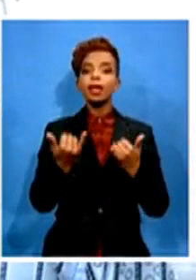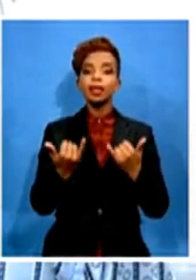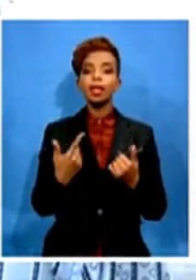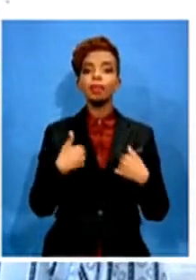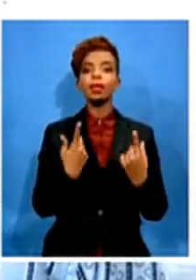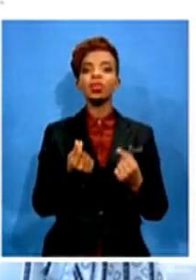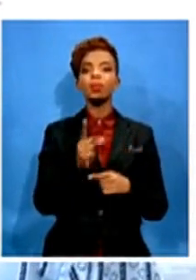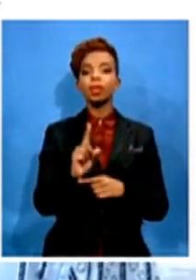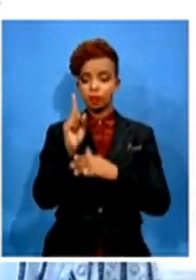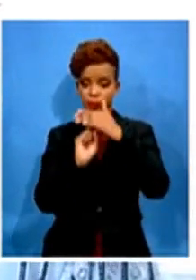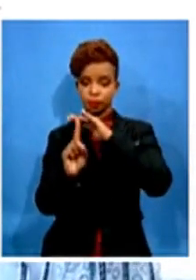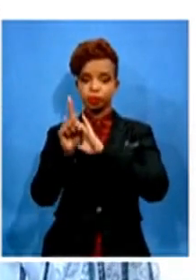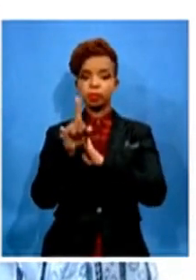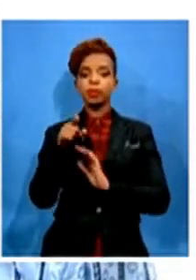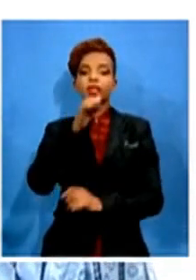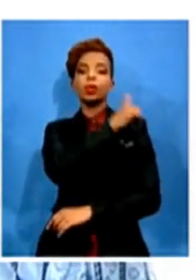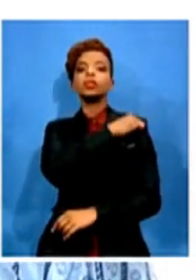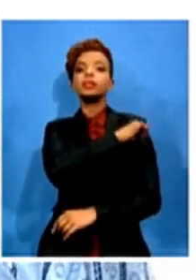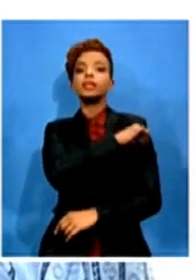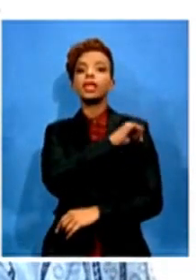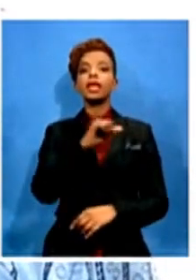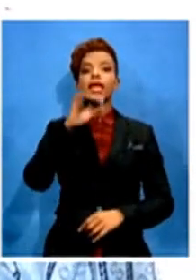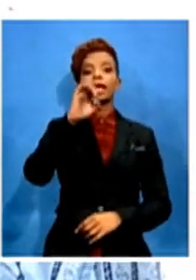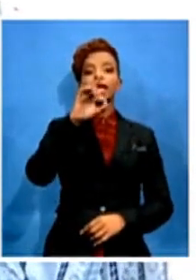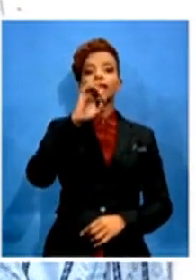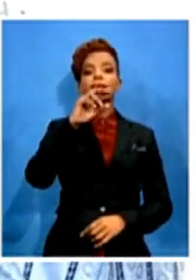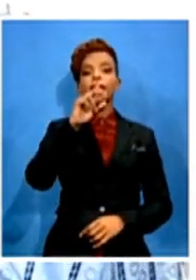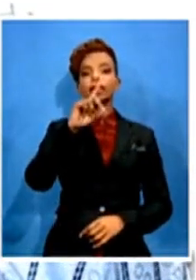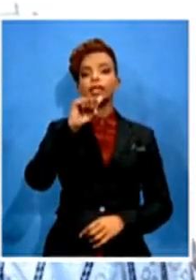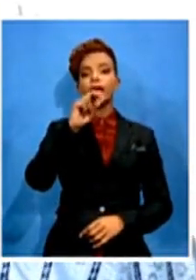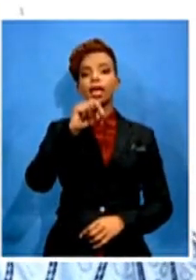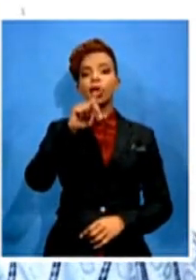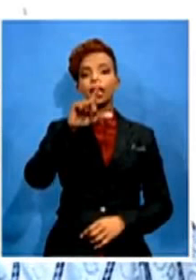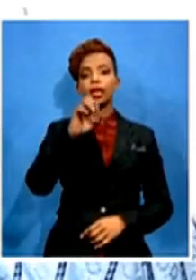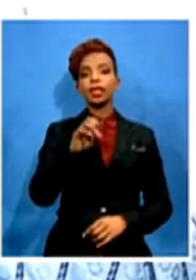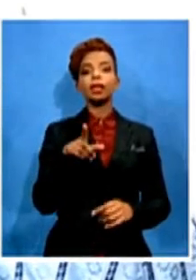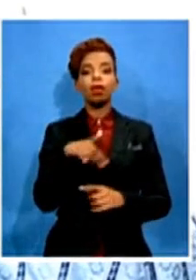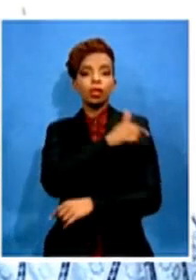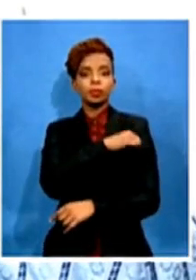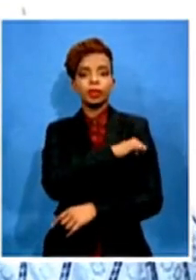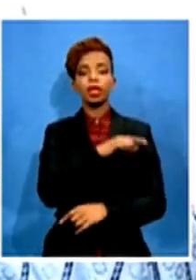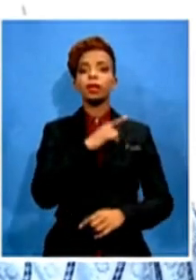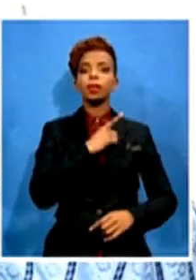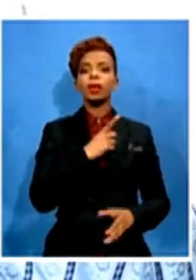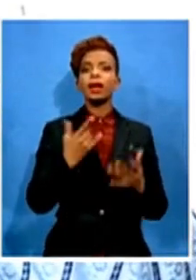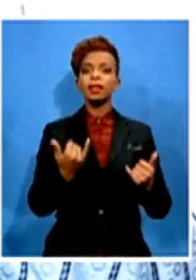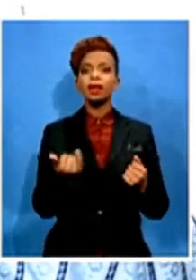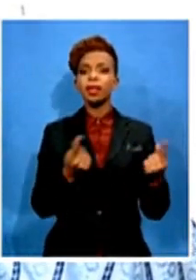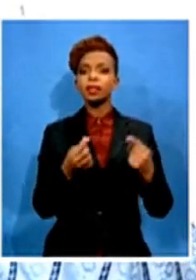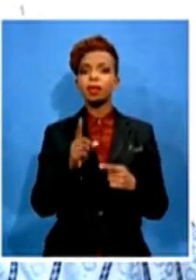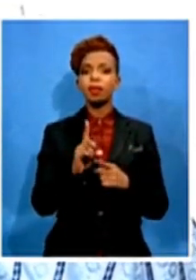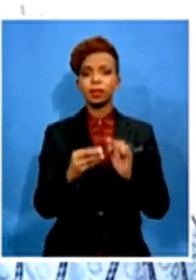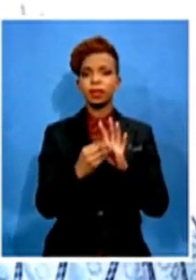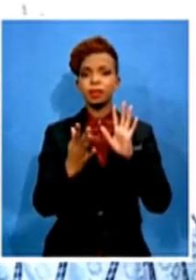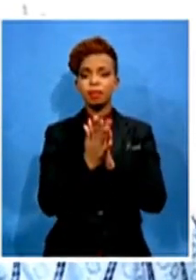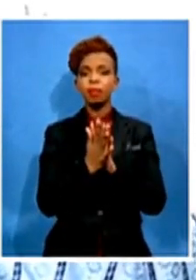because in Northdale they converted what I used to work there. It was now a kind of gateway clinic. It used to be